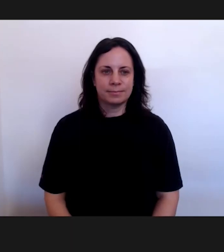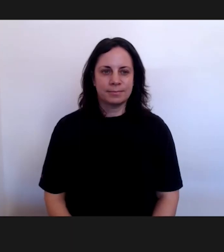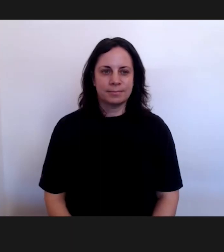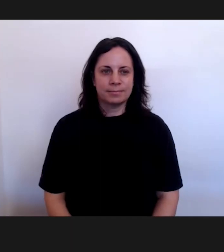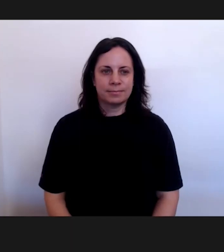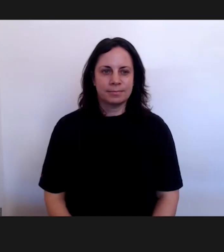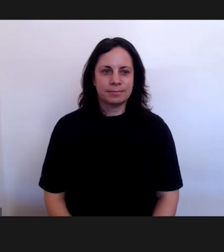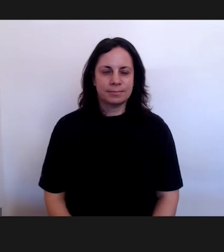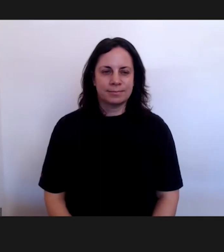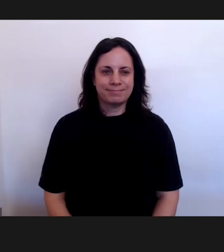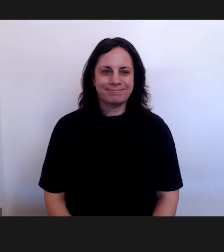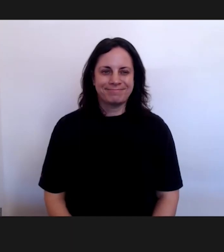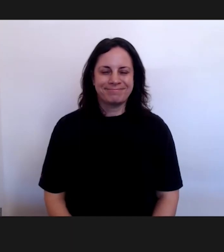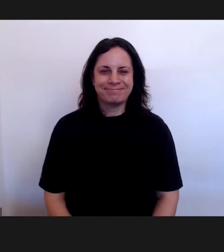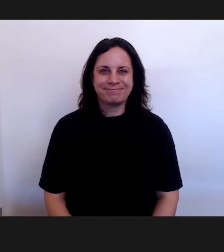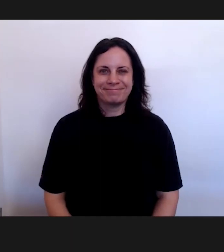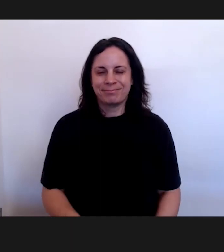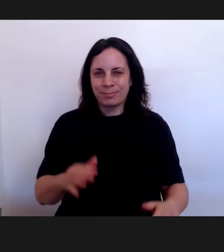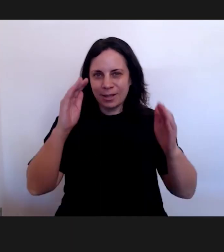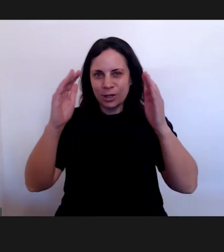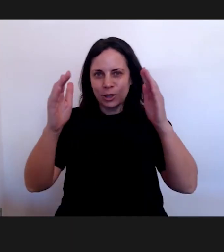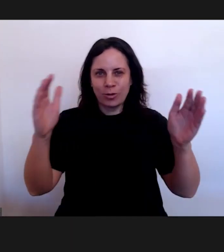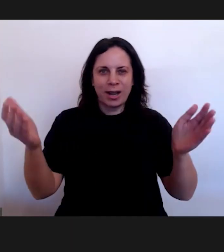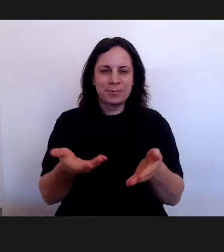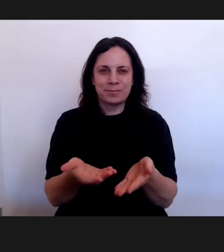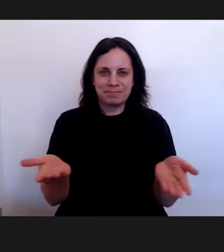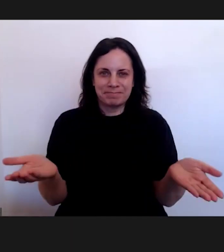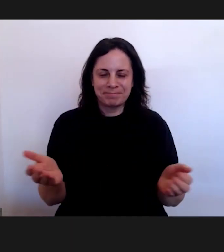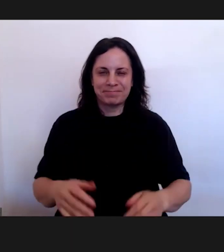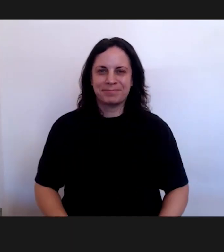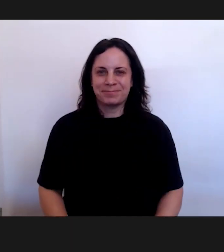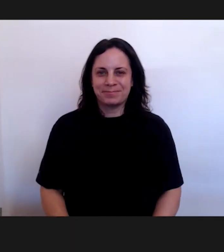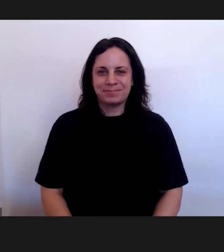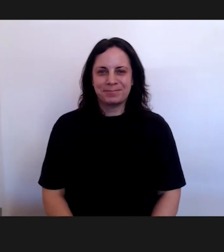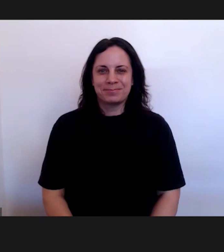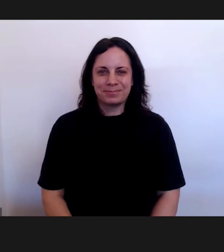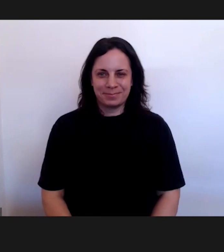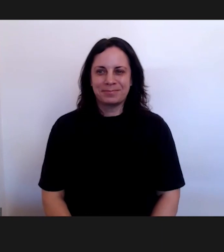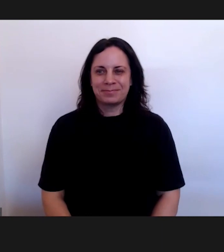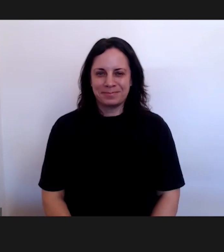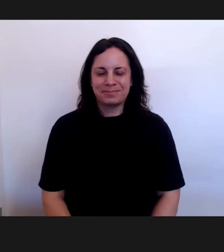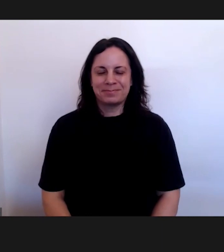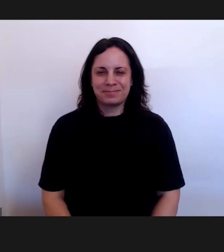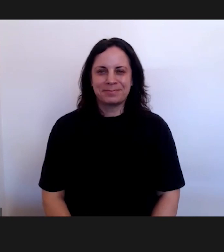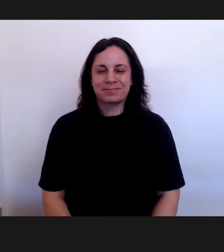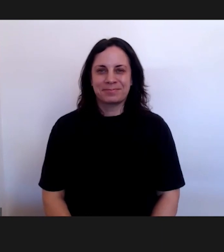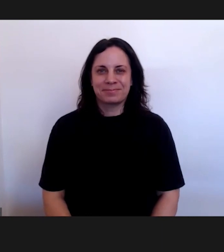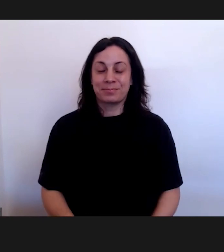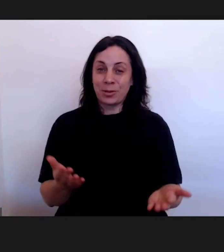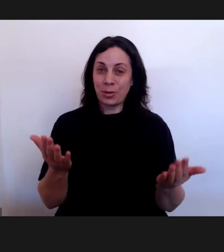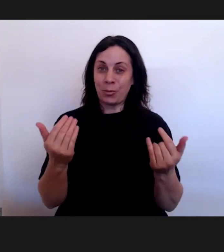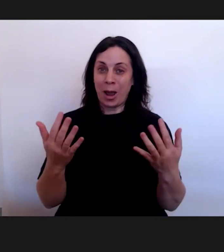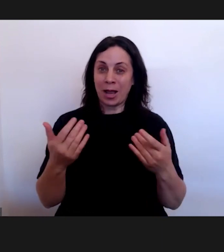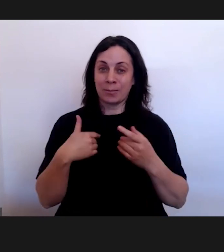Okay, kia ora everyone. Welcome to this seminar today.